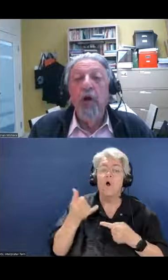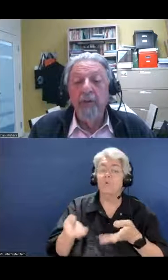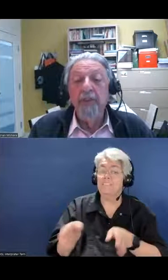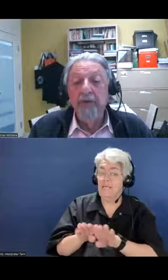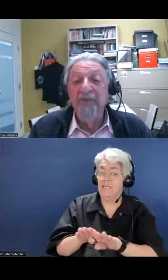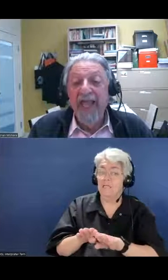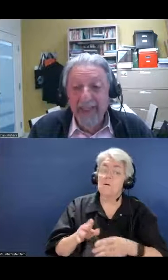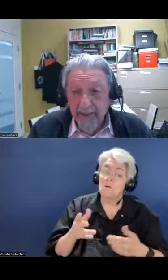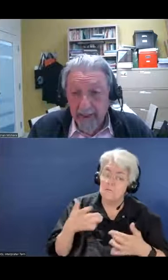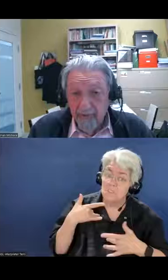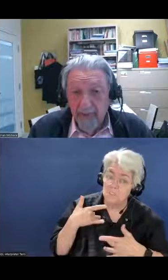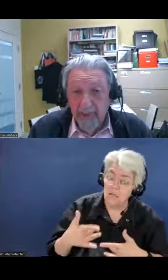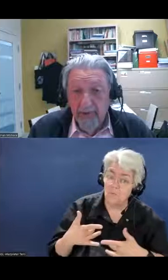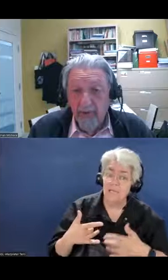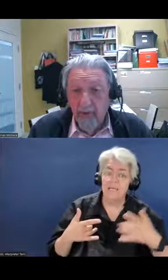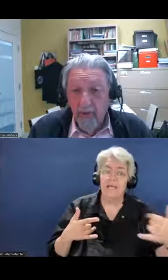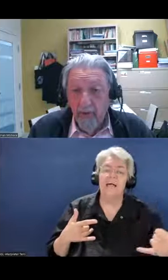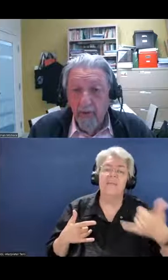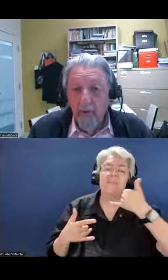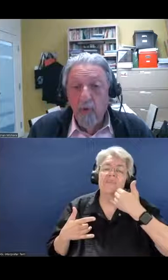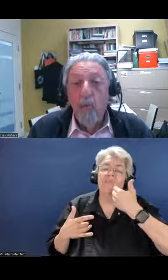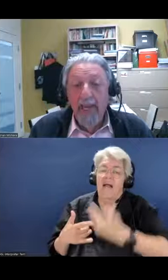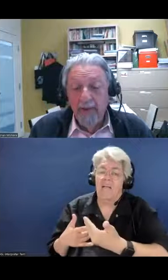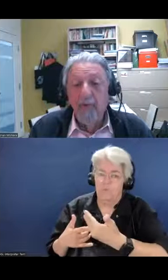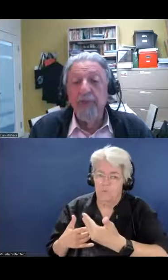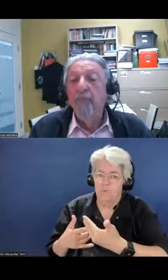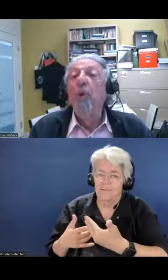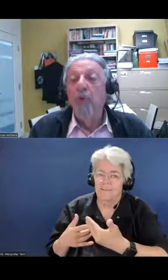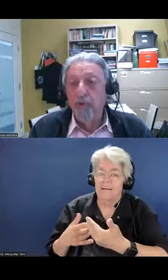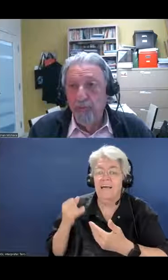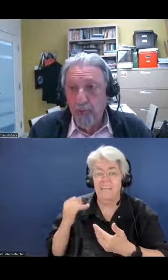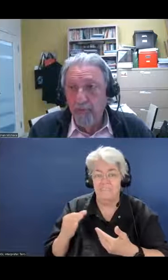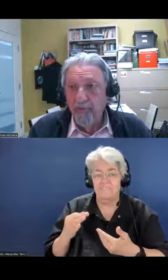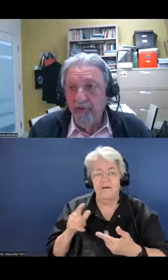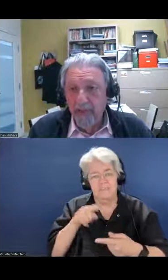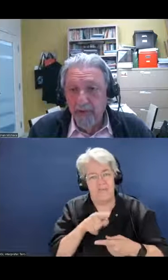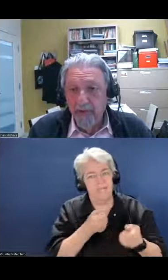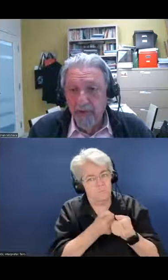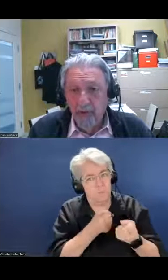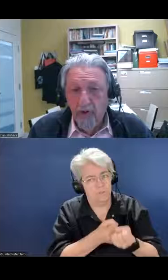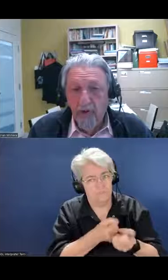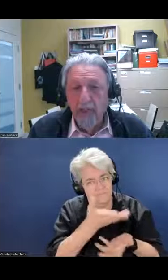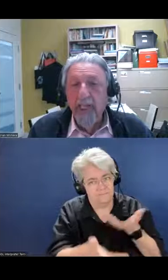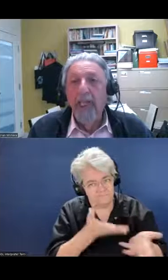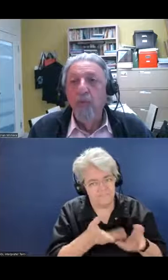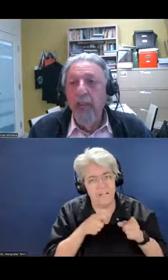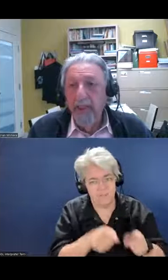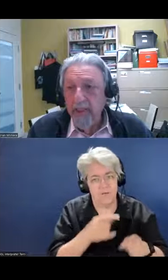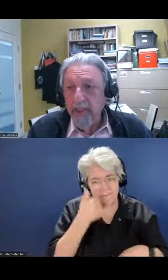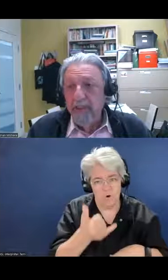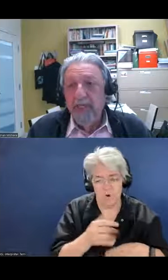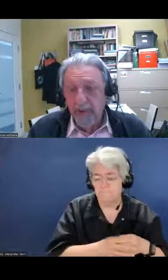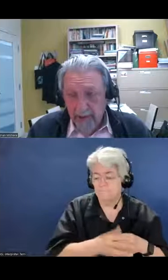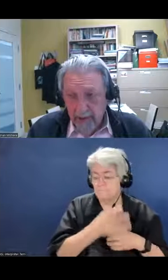were more likely to thank the counselor at the end of the call when there was some moral support provided during the call, and